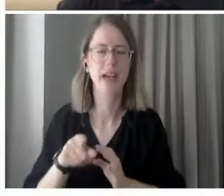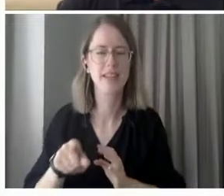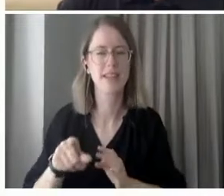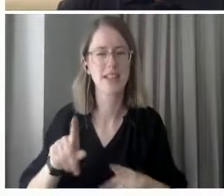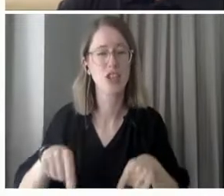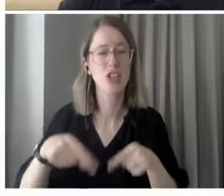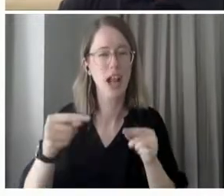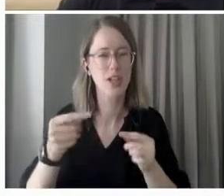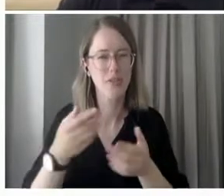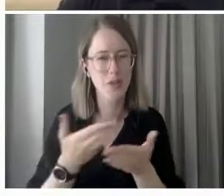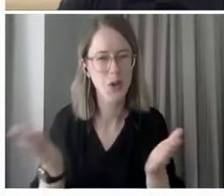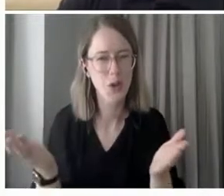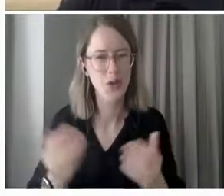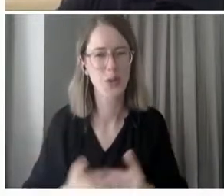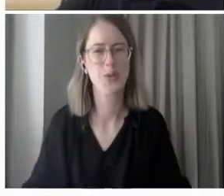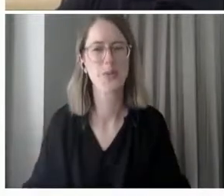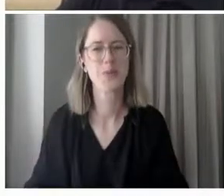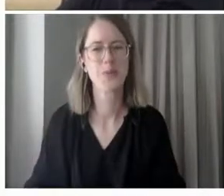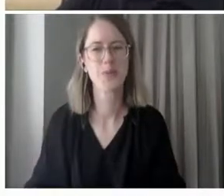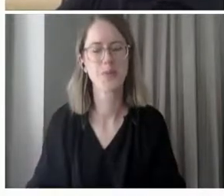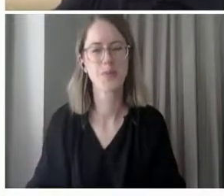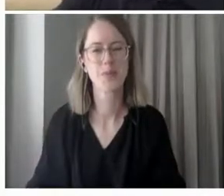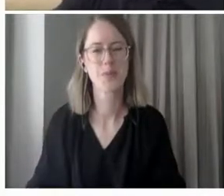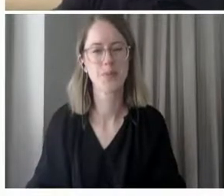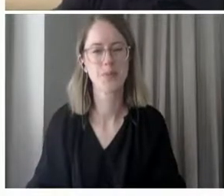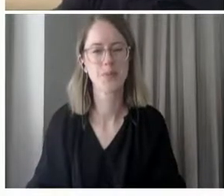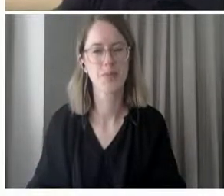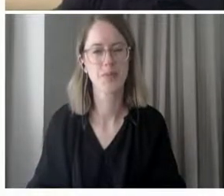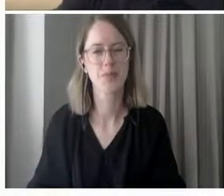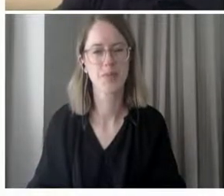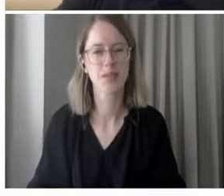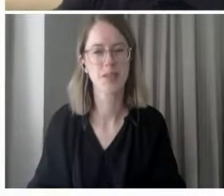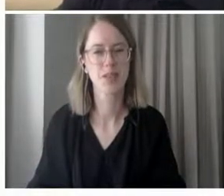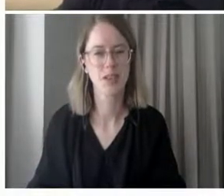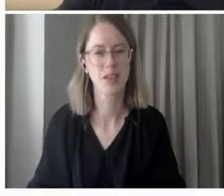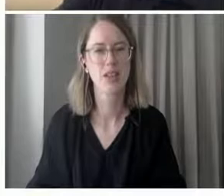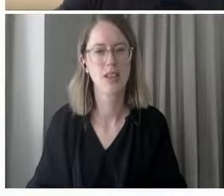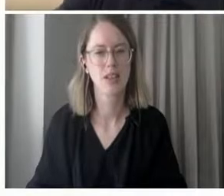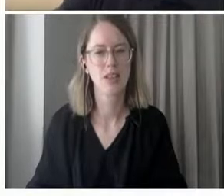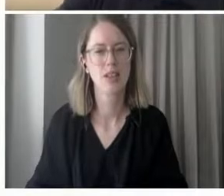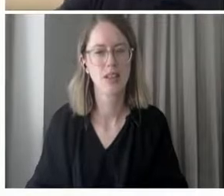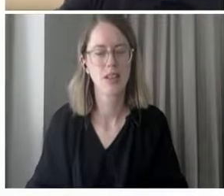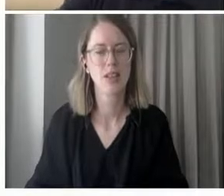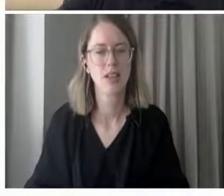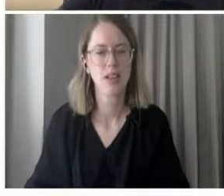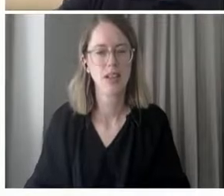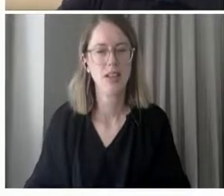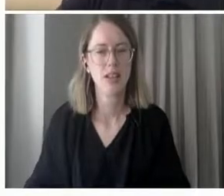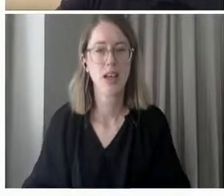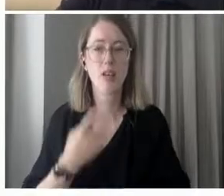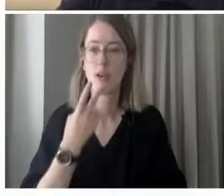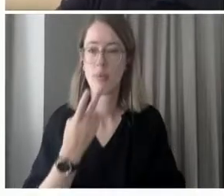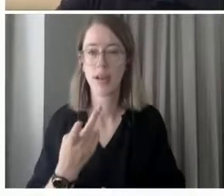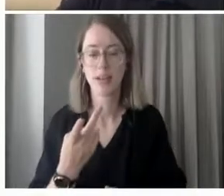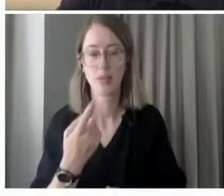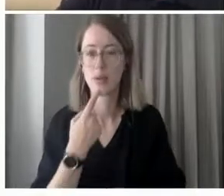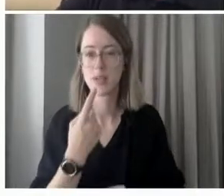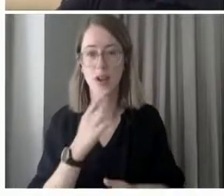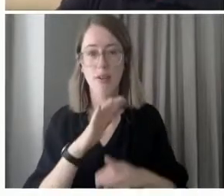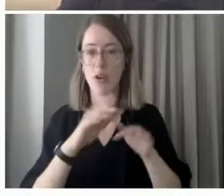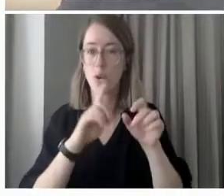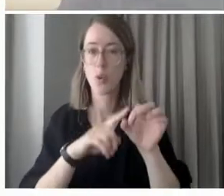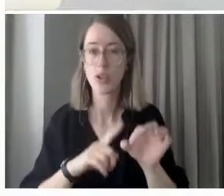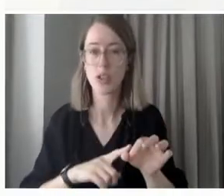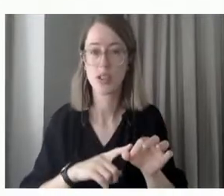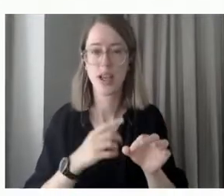will leave you with. I'm going to reiterate what Paul said about questions. There are a couple of